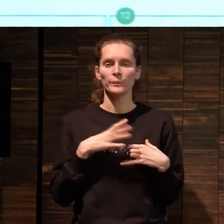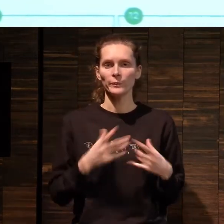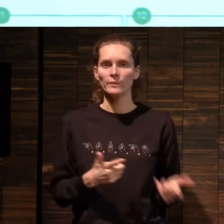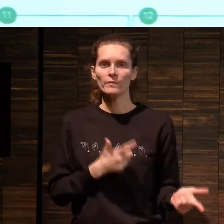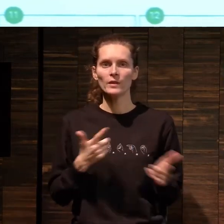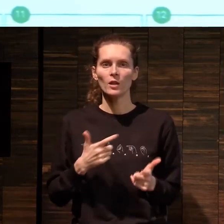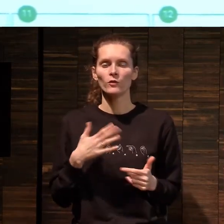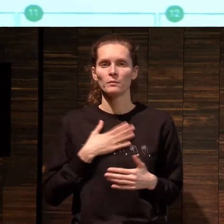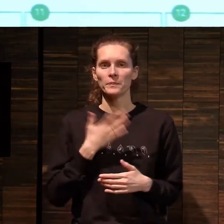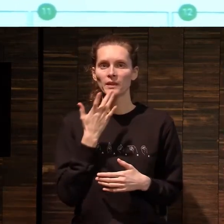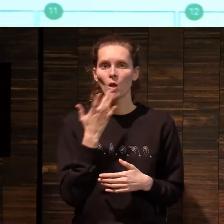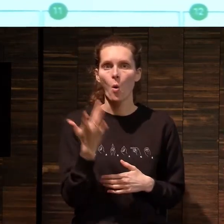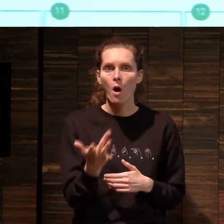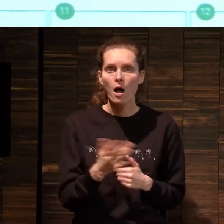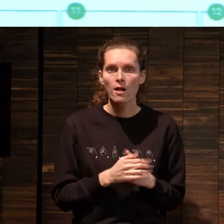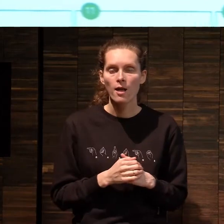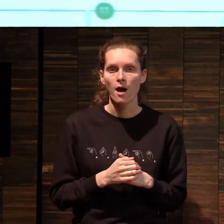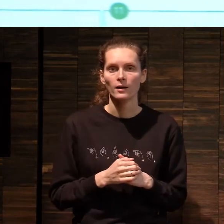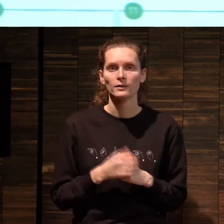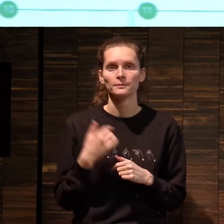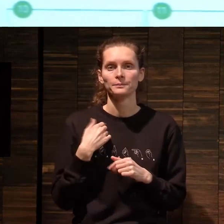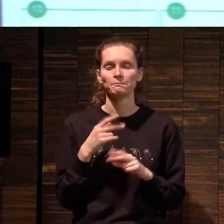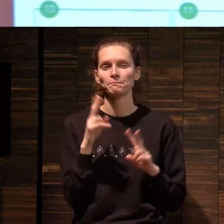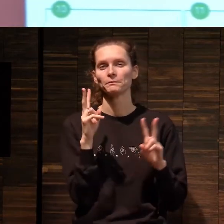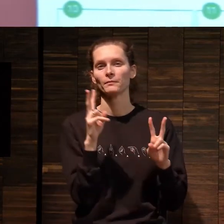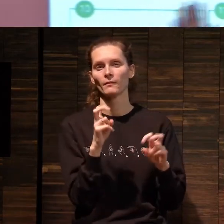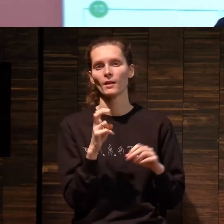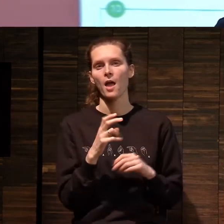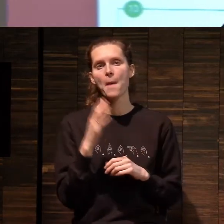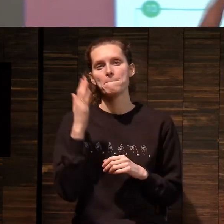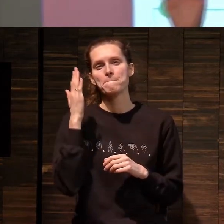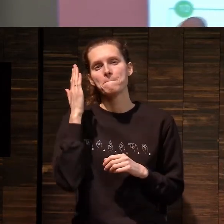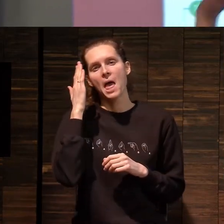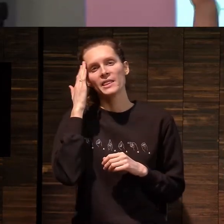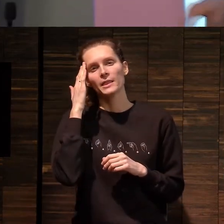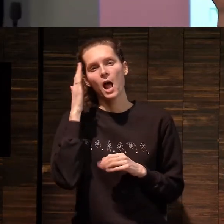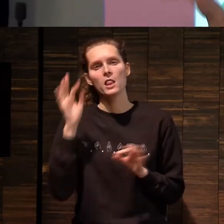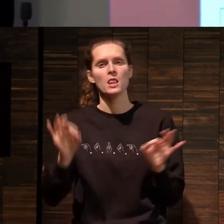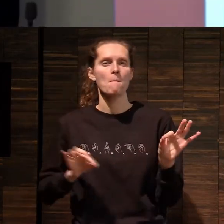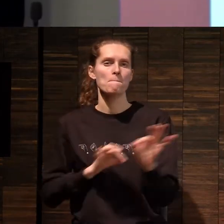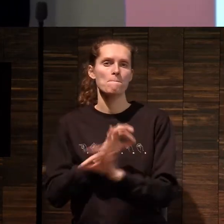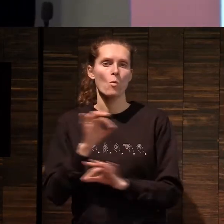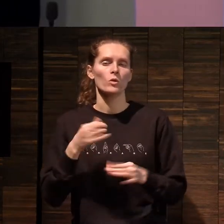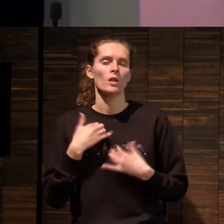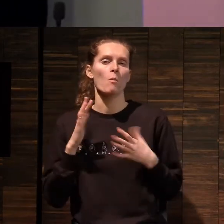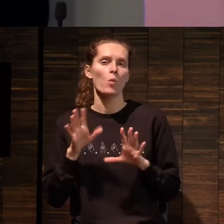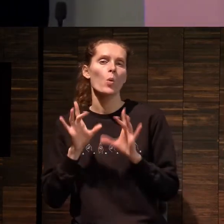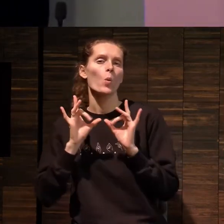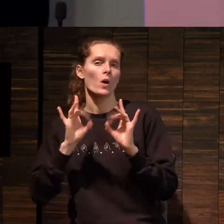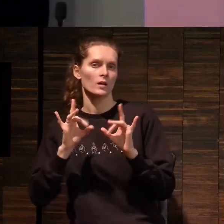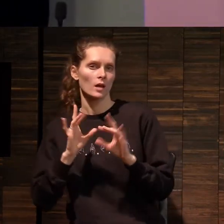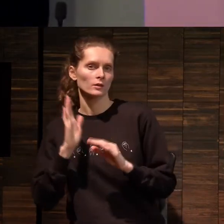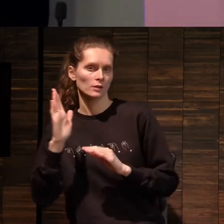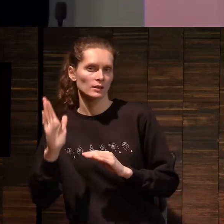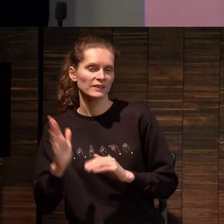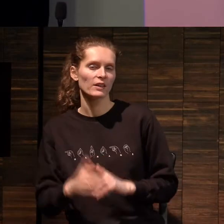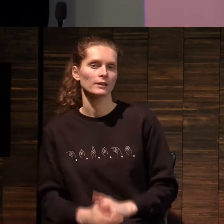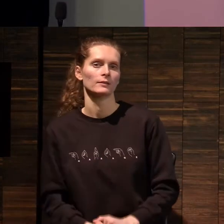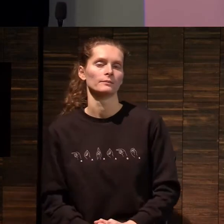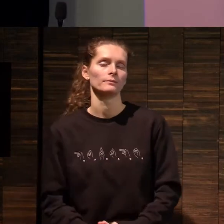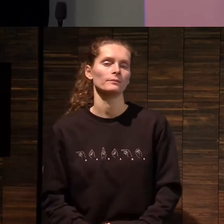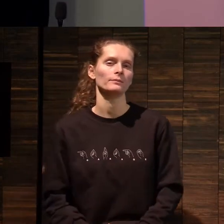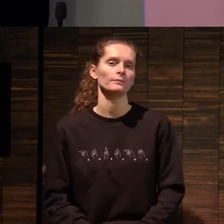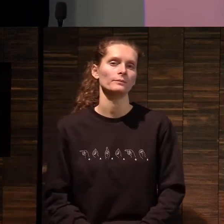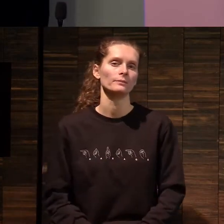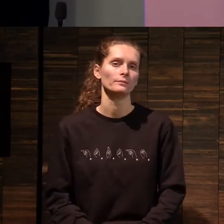easier it will be to perceive the information. And today, I also made a report which I called mental